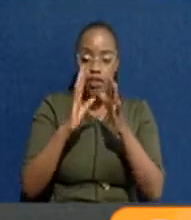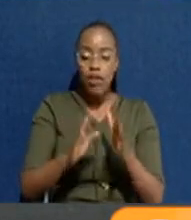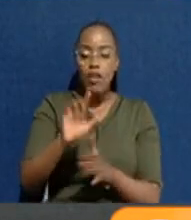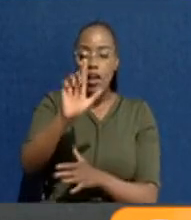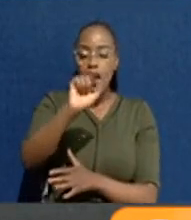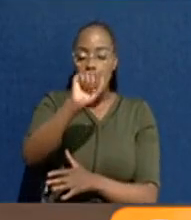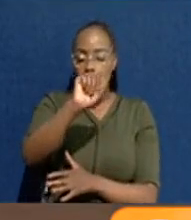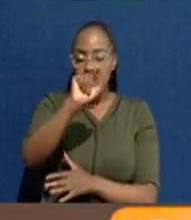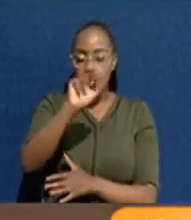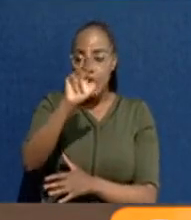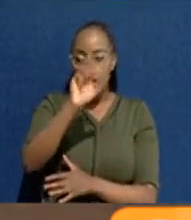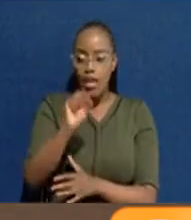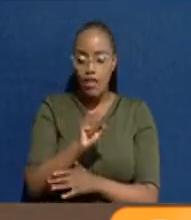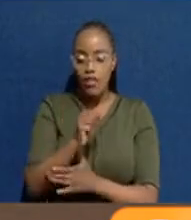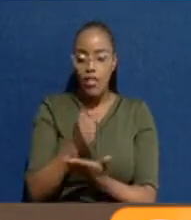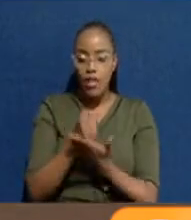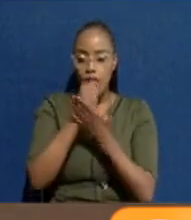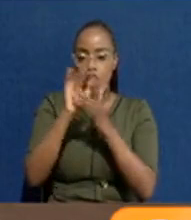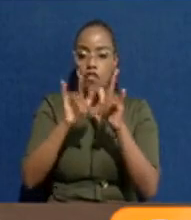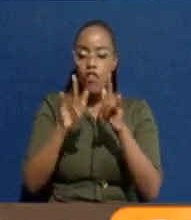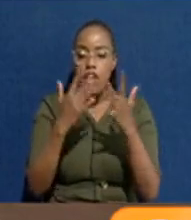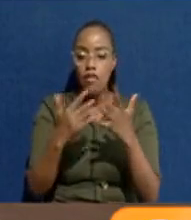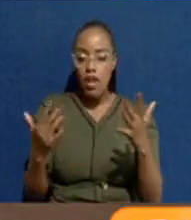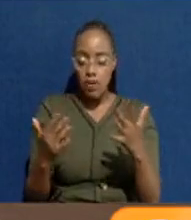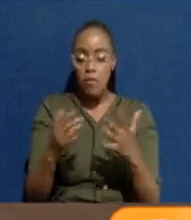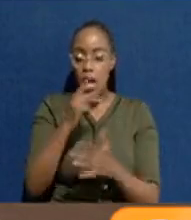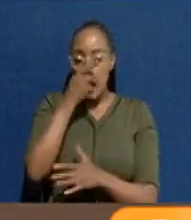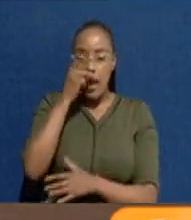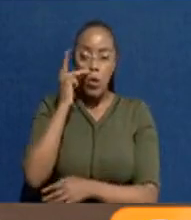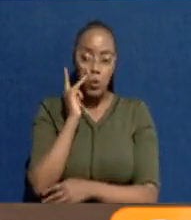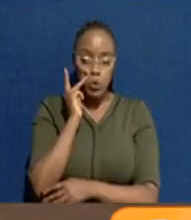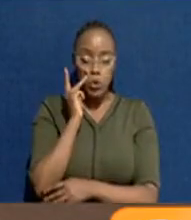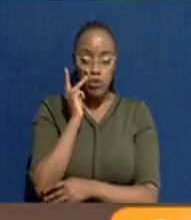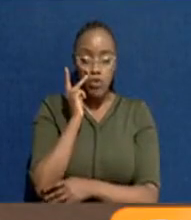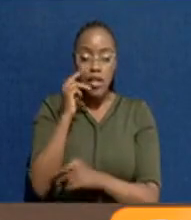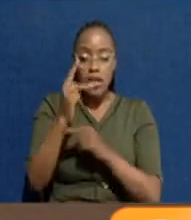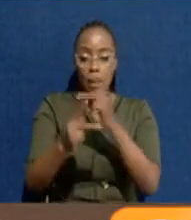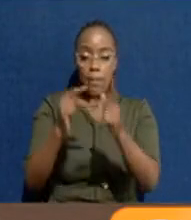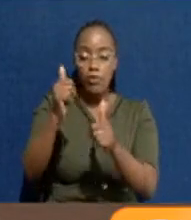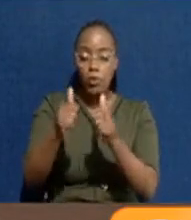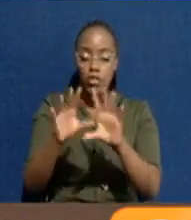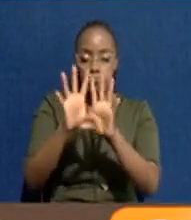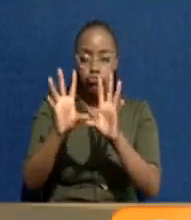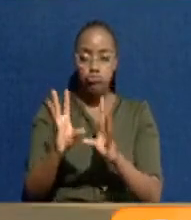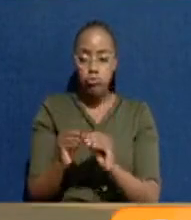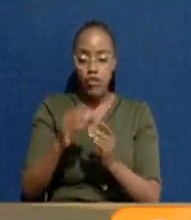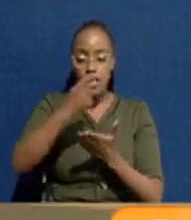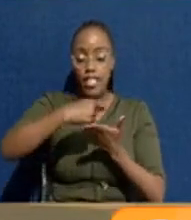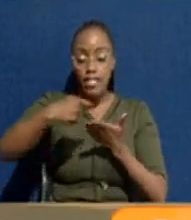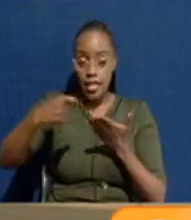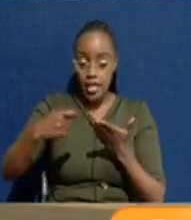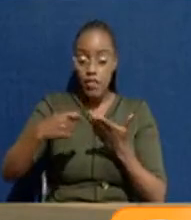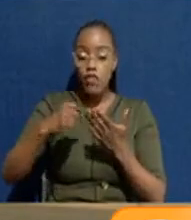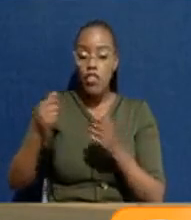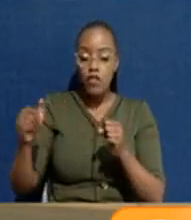Lazarus Sumbeiwo, assisted by then Foreign Affairs Minister Kalonzo Musyoka, in a process that culminated with the signing of